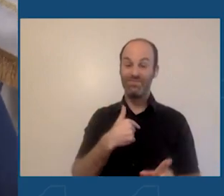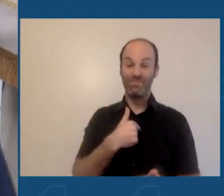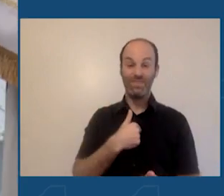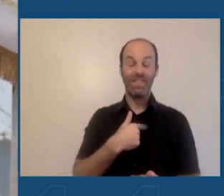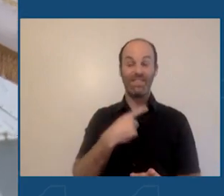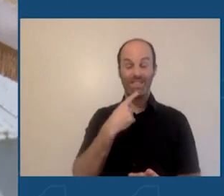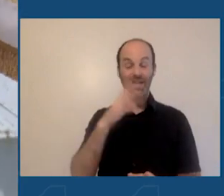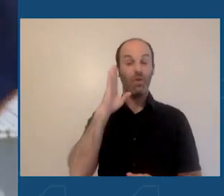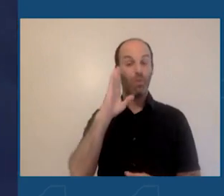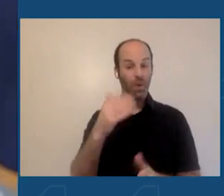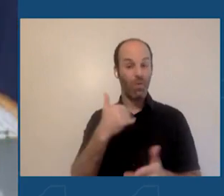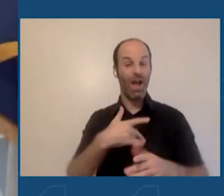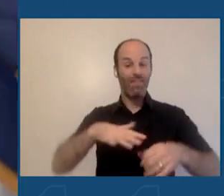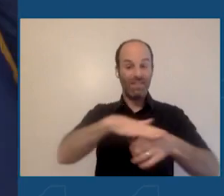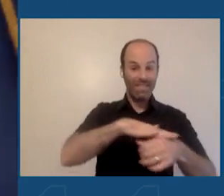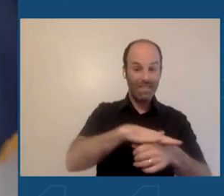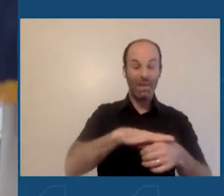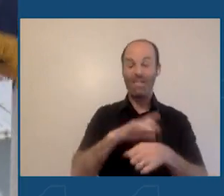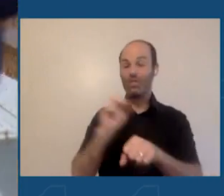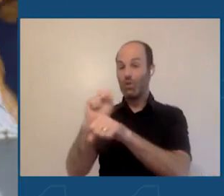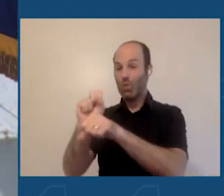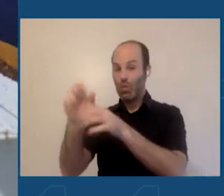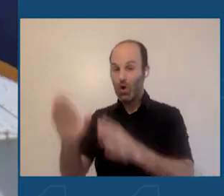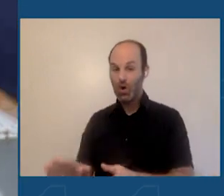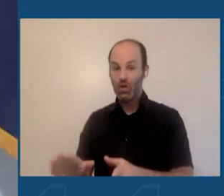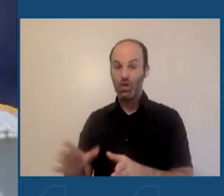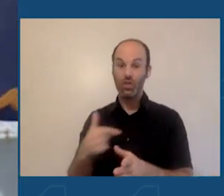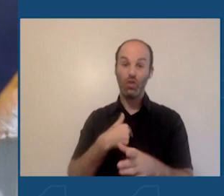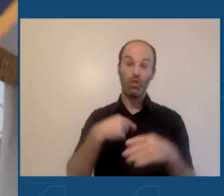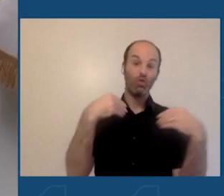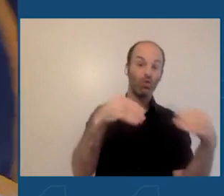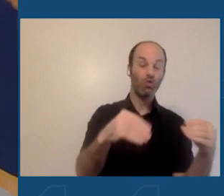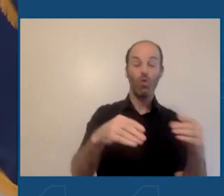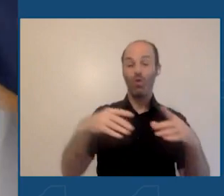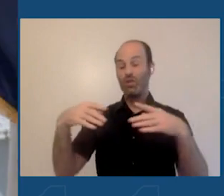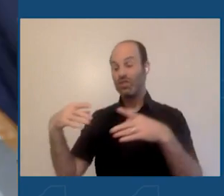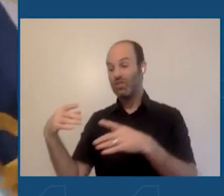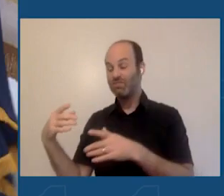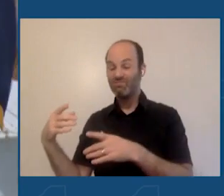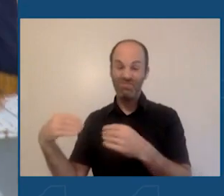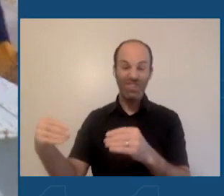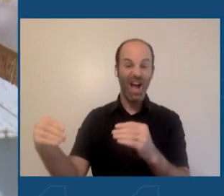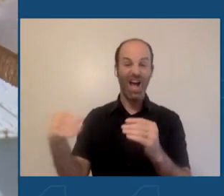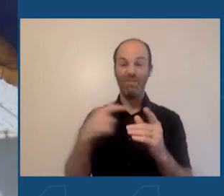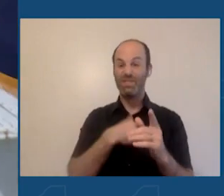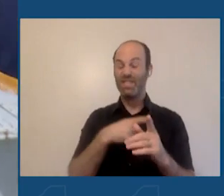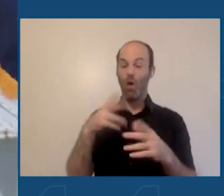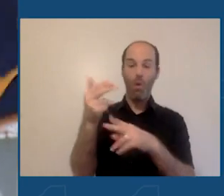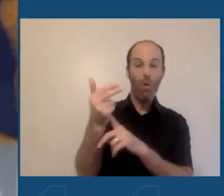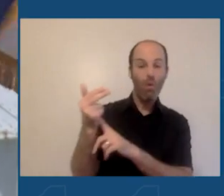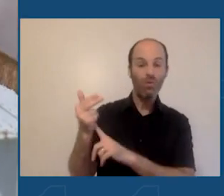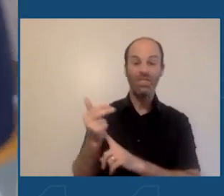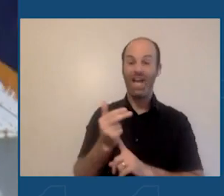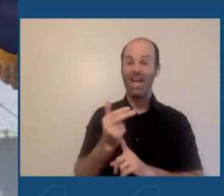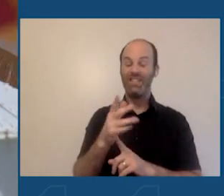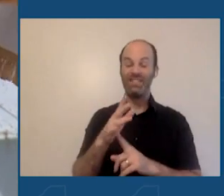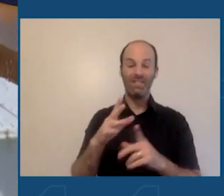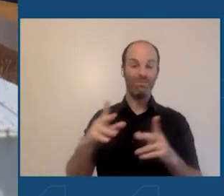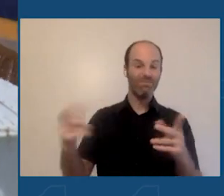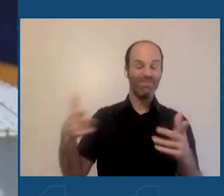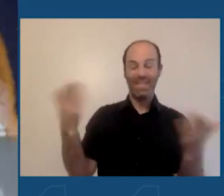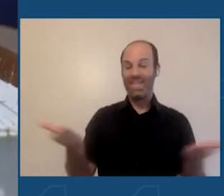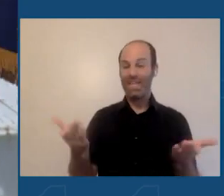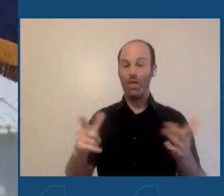we'll have the workers. We have over 100 stores and shops. We have 100 hotels and lodging properties and almost 40 in Lake Placid and Keene alone,